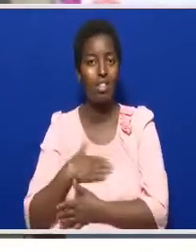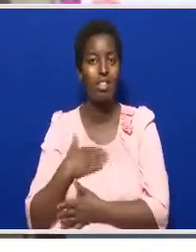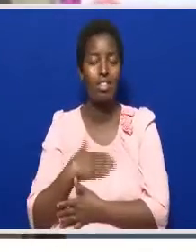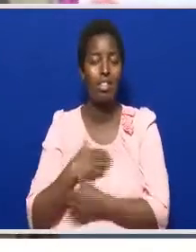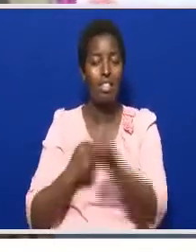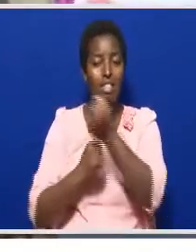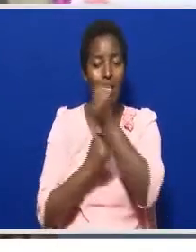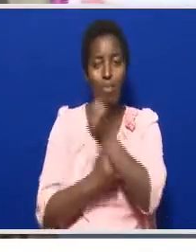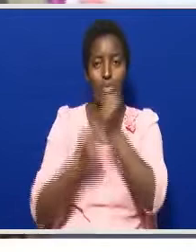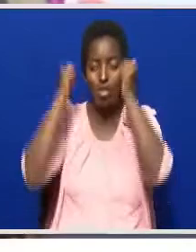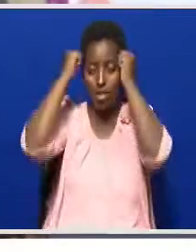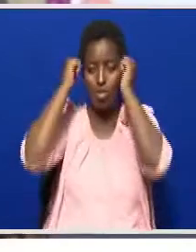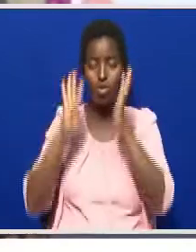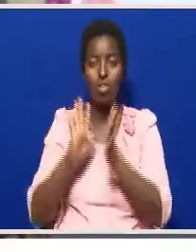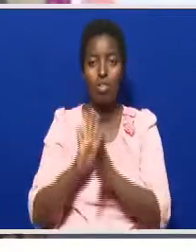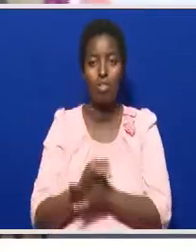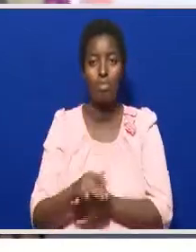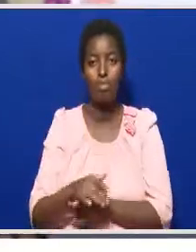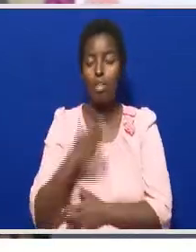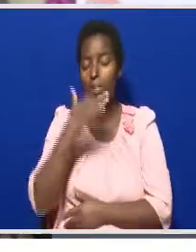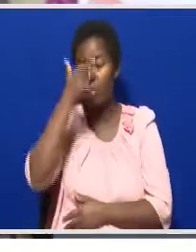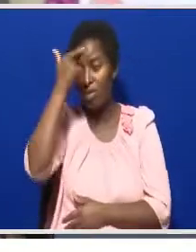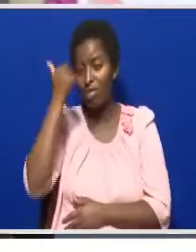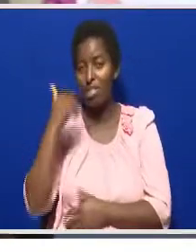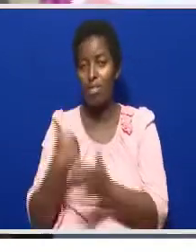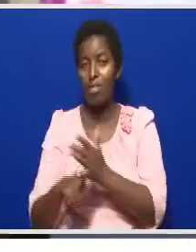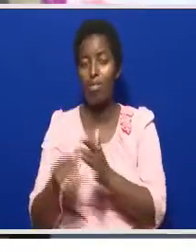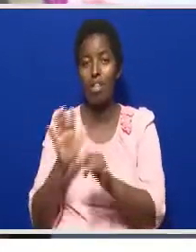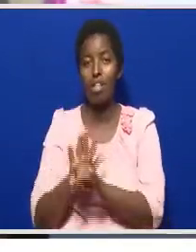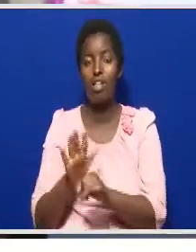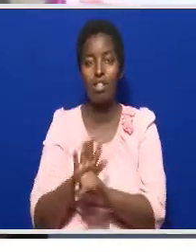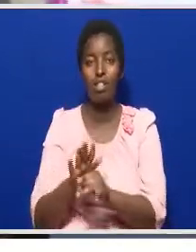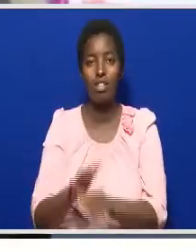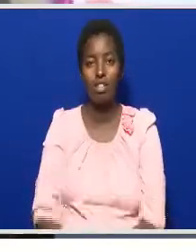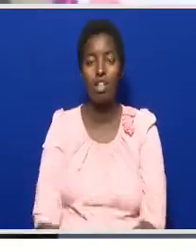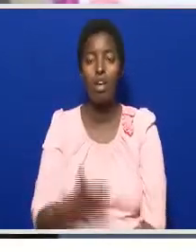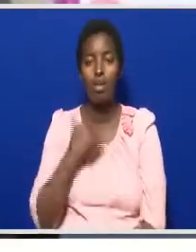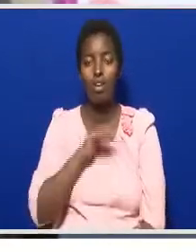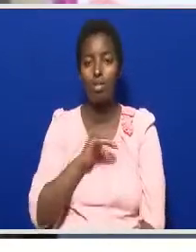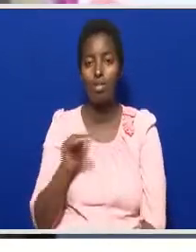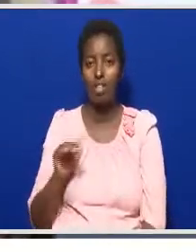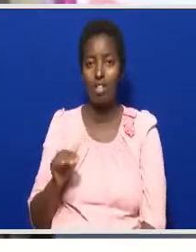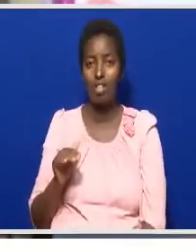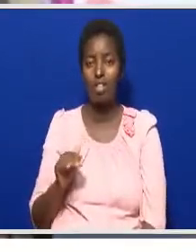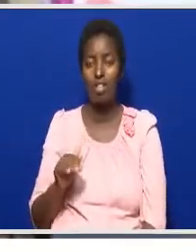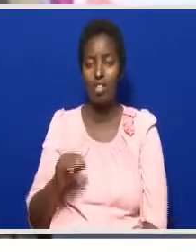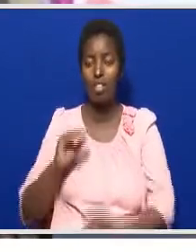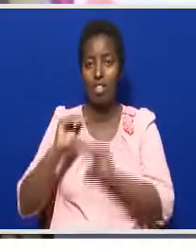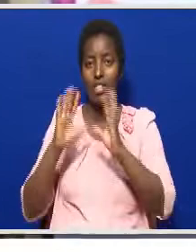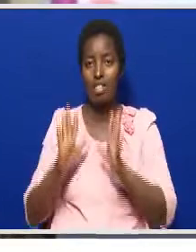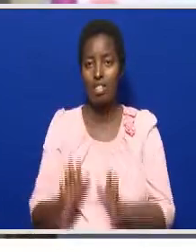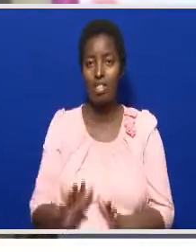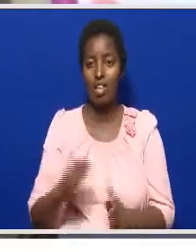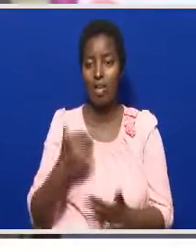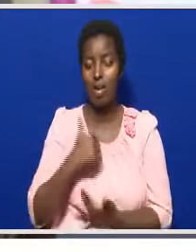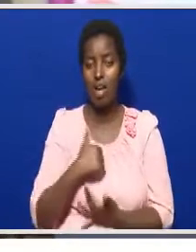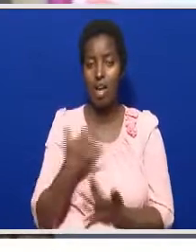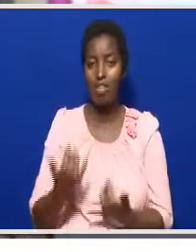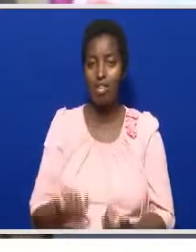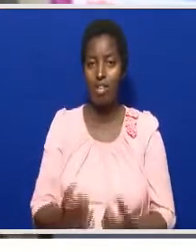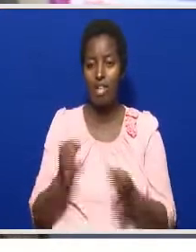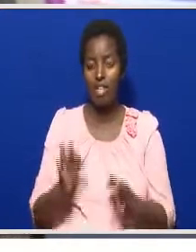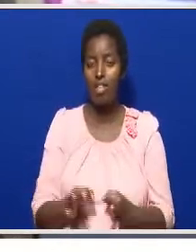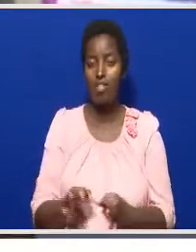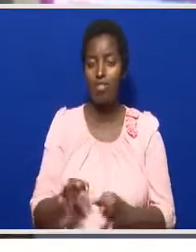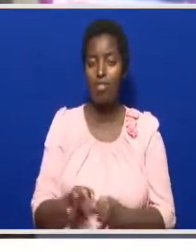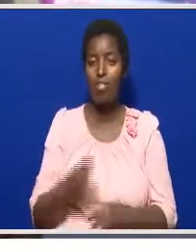kufukuza mtoto kwa sababu shida ni nyingi sana. Kwa hivyo na waomba sana teachers wale tuko nao,